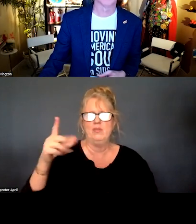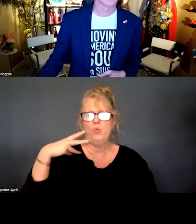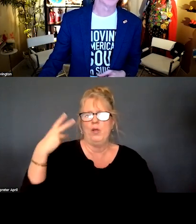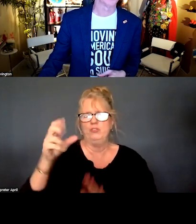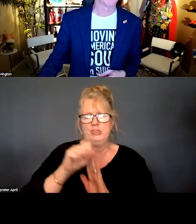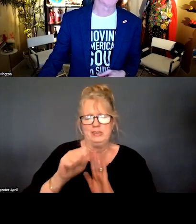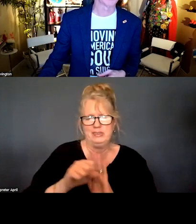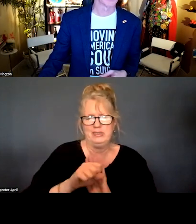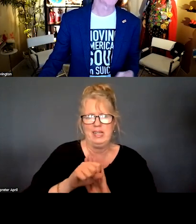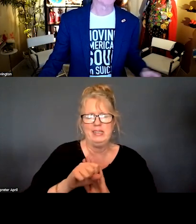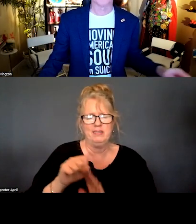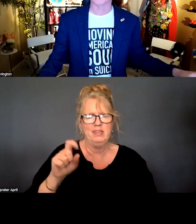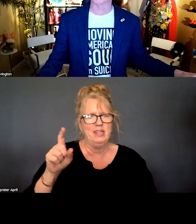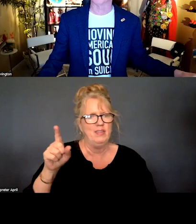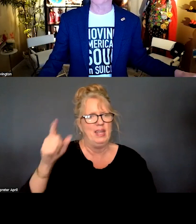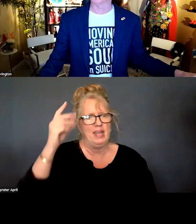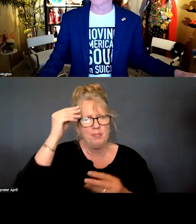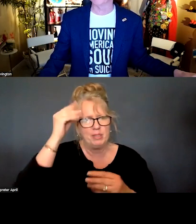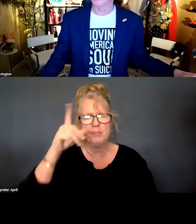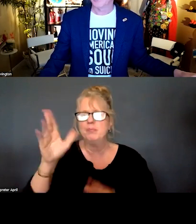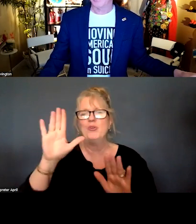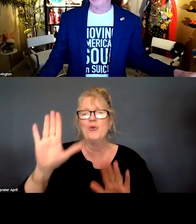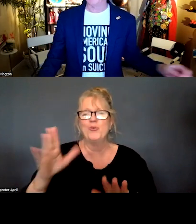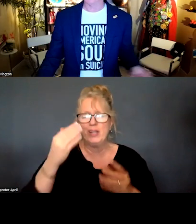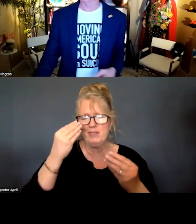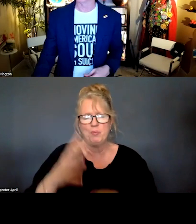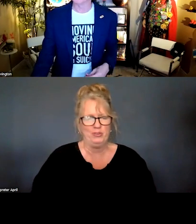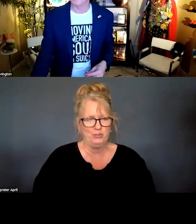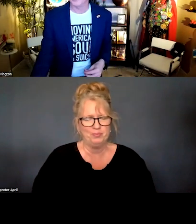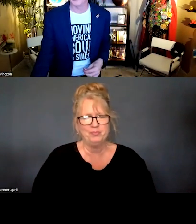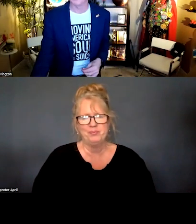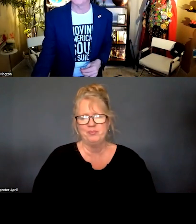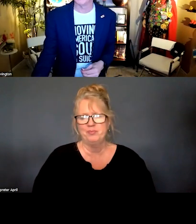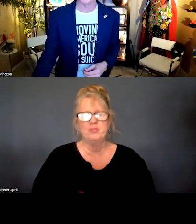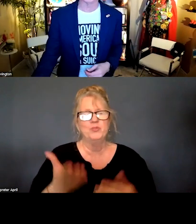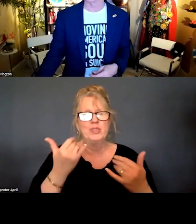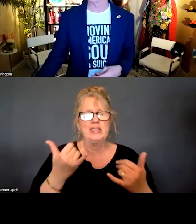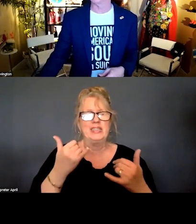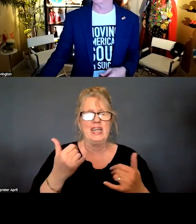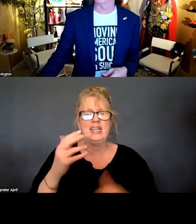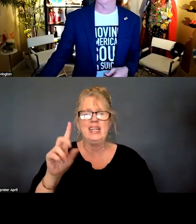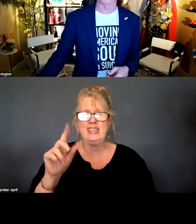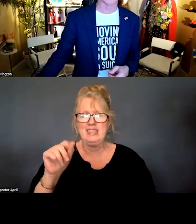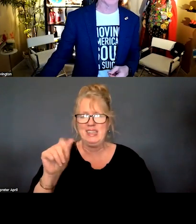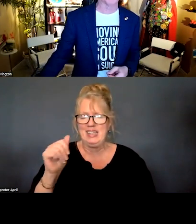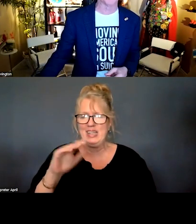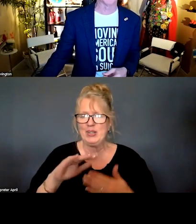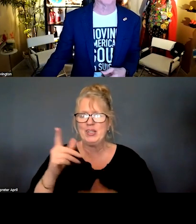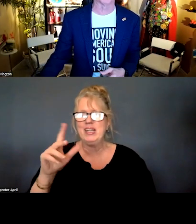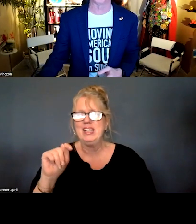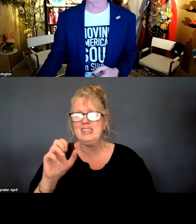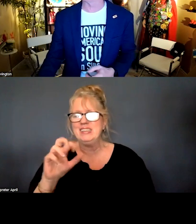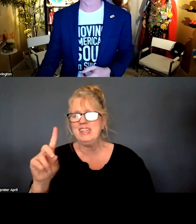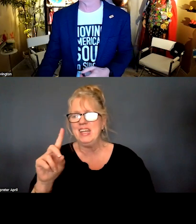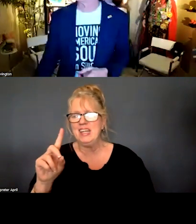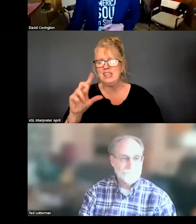have been contemplating. So great stuff. And that brings us to our data corner. And Ted Lutterman, you're